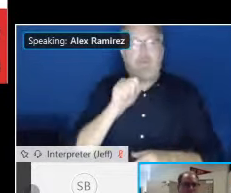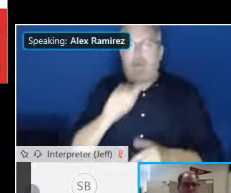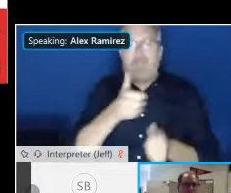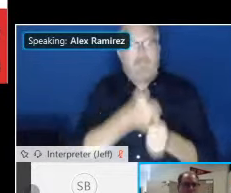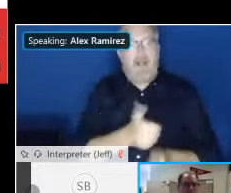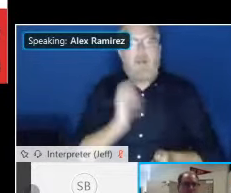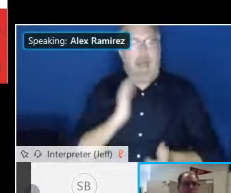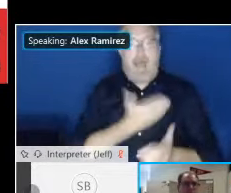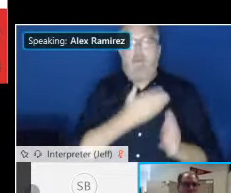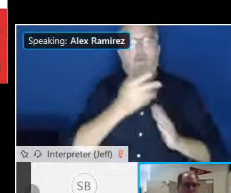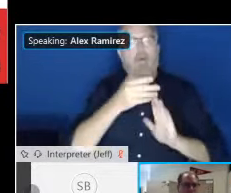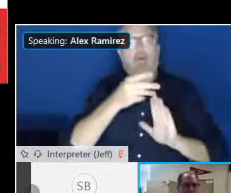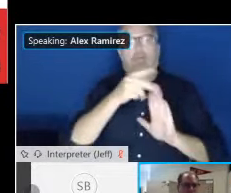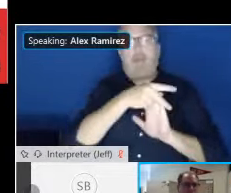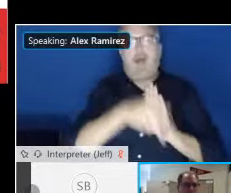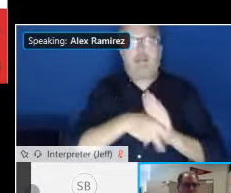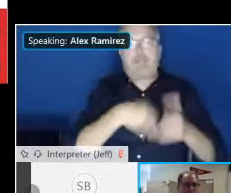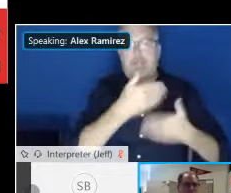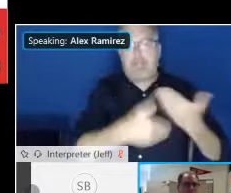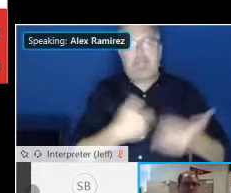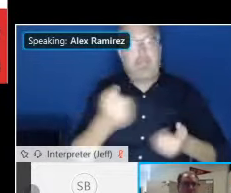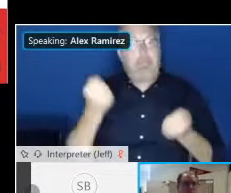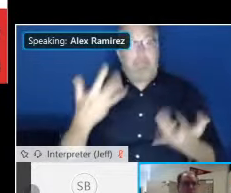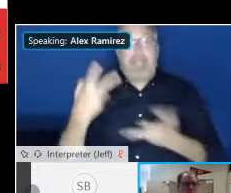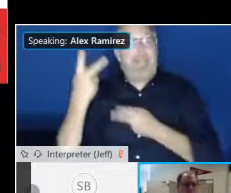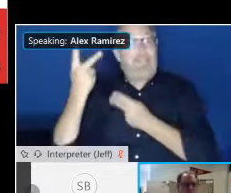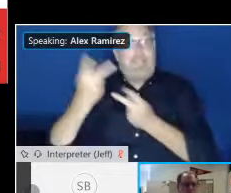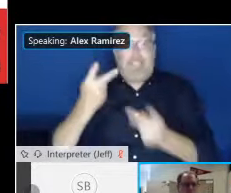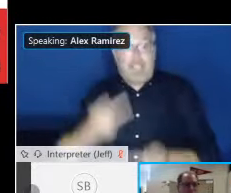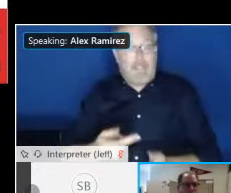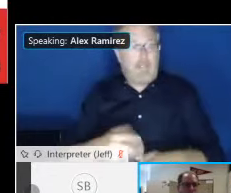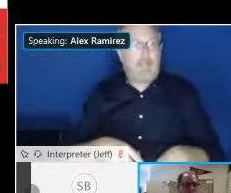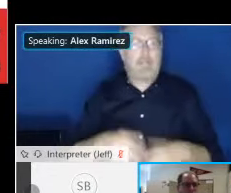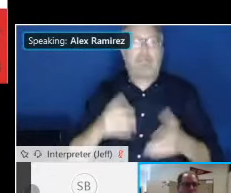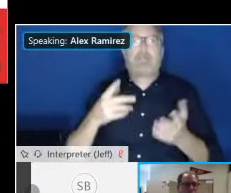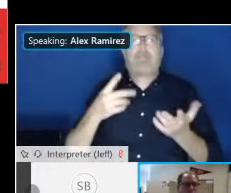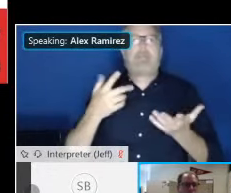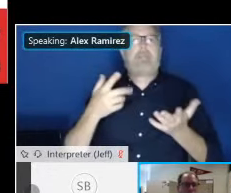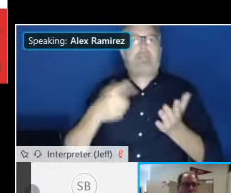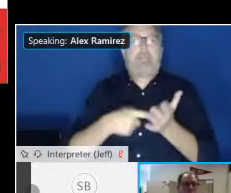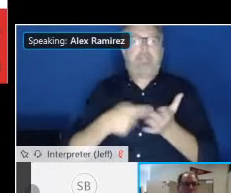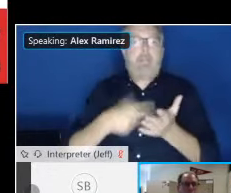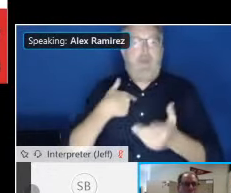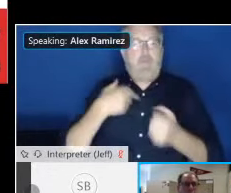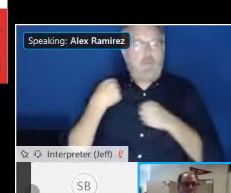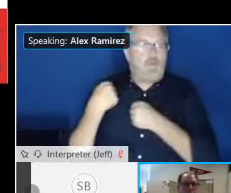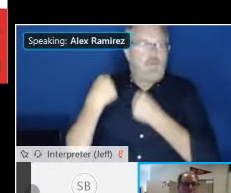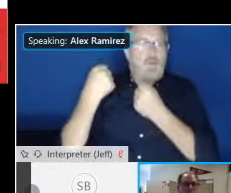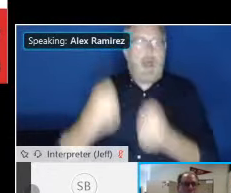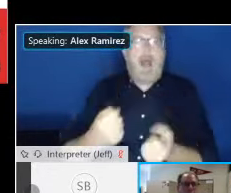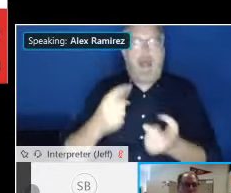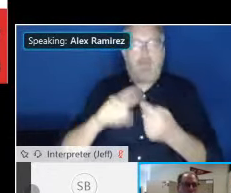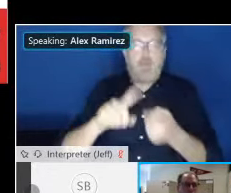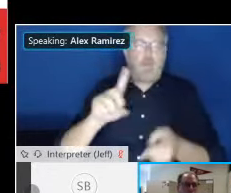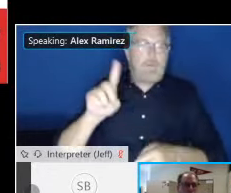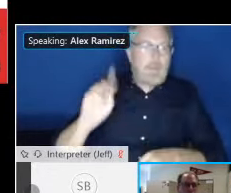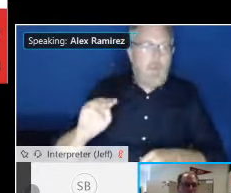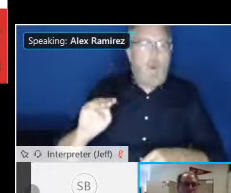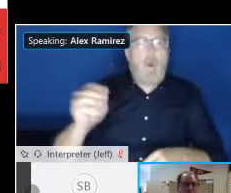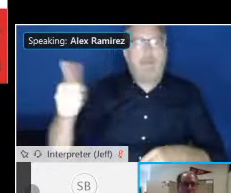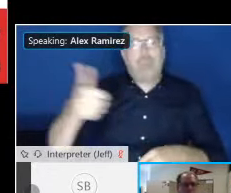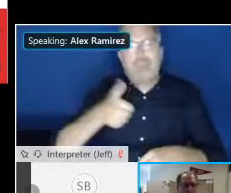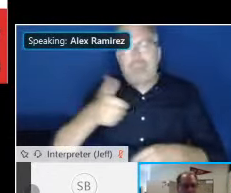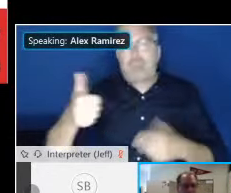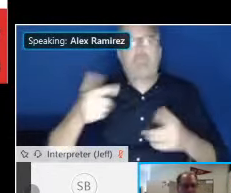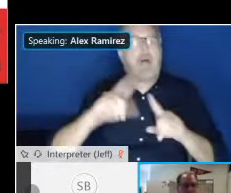protocols. Many of us have visitors from outside. Many of us travel to Des Moines and local areas. So the whole herd